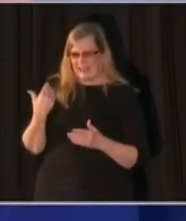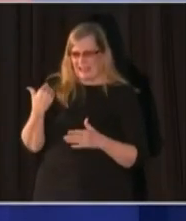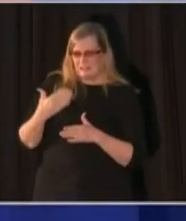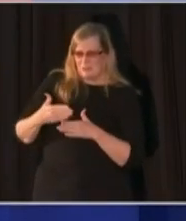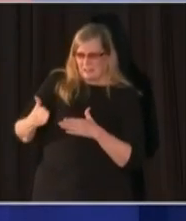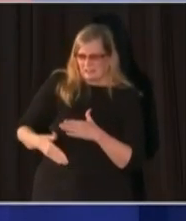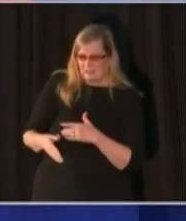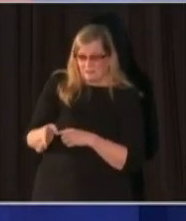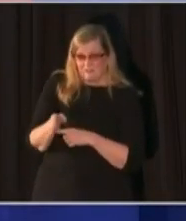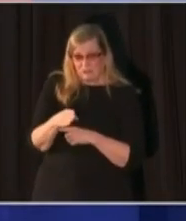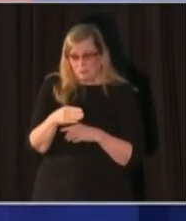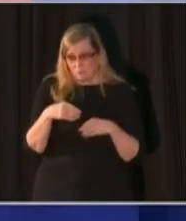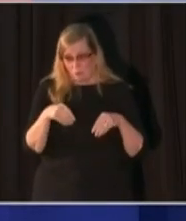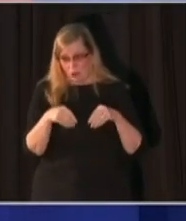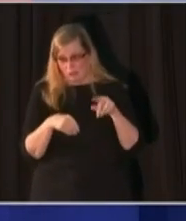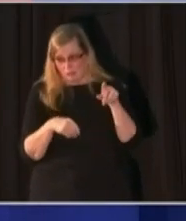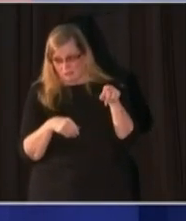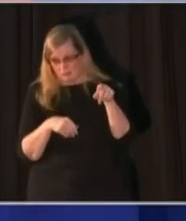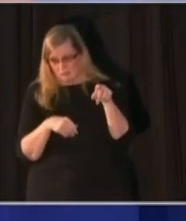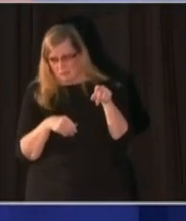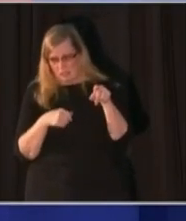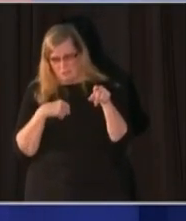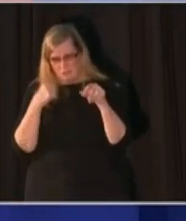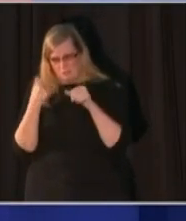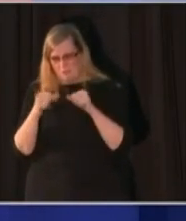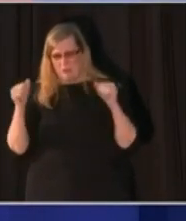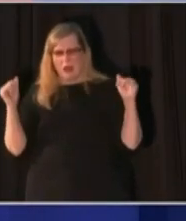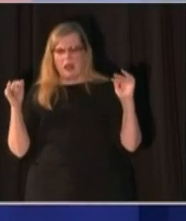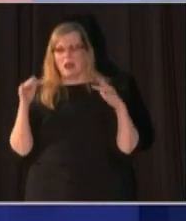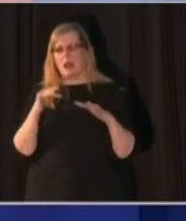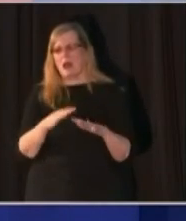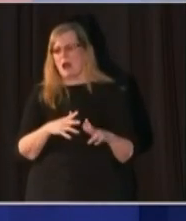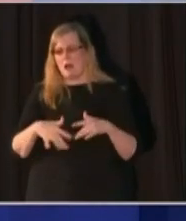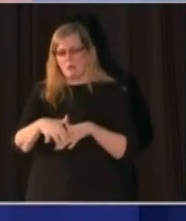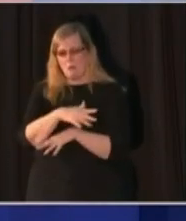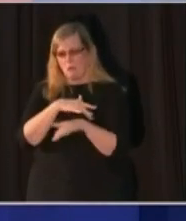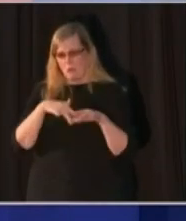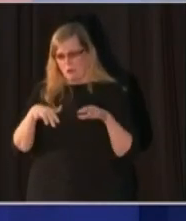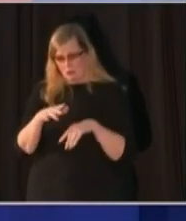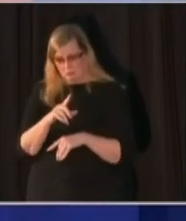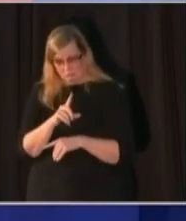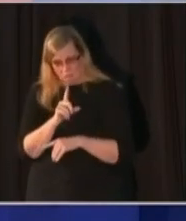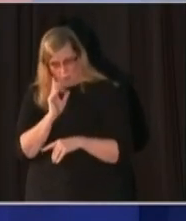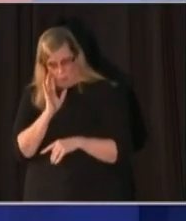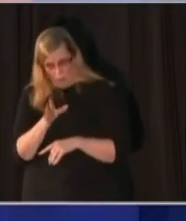situation there now, as far as the fish market reopening? I know they've done a lot of work.